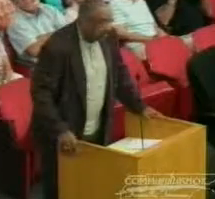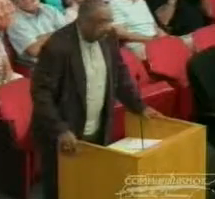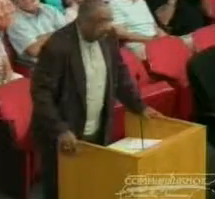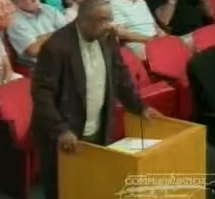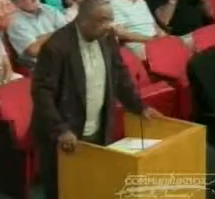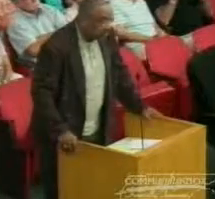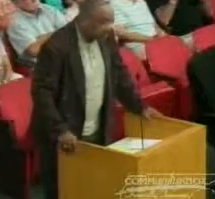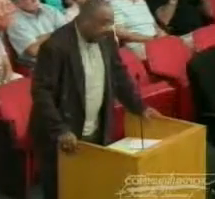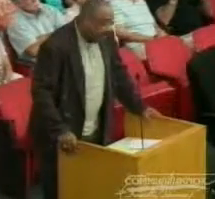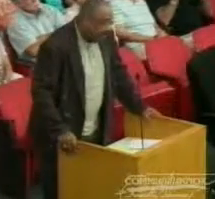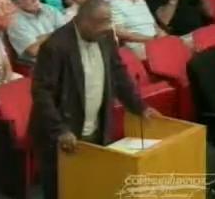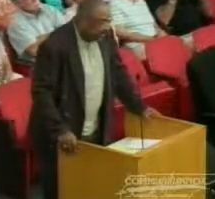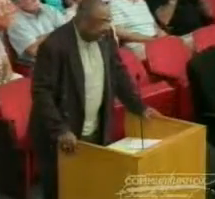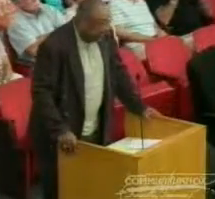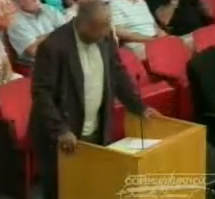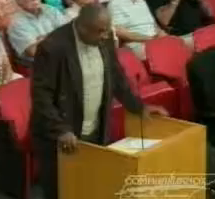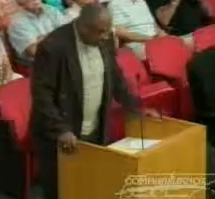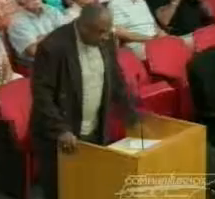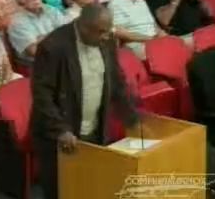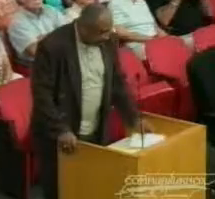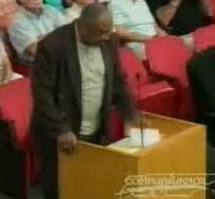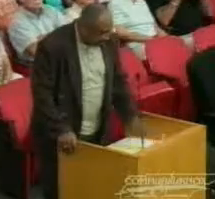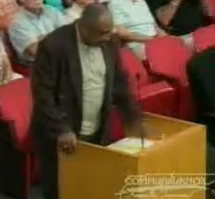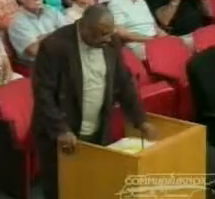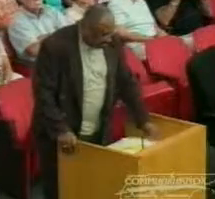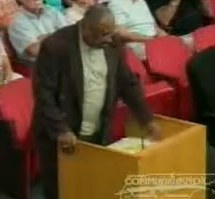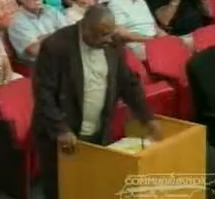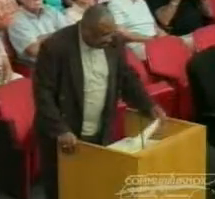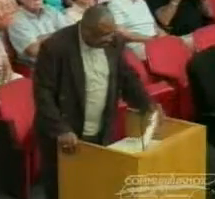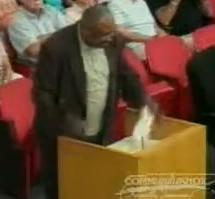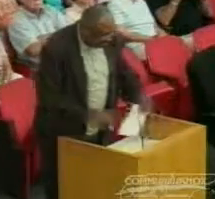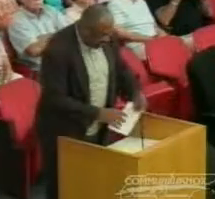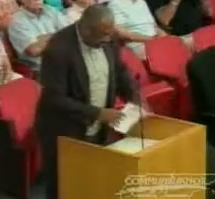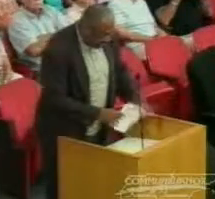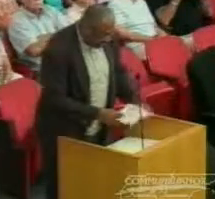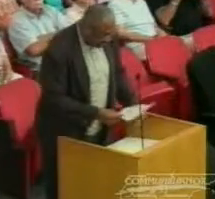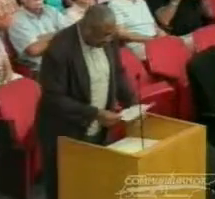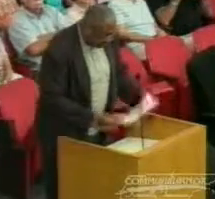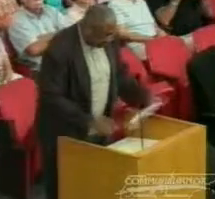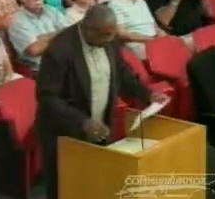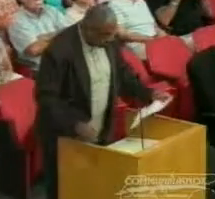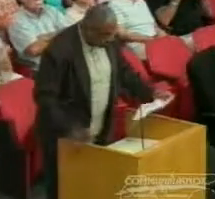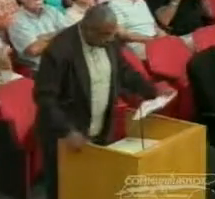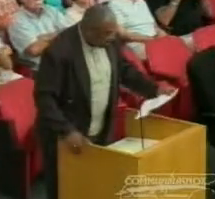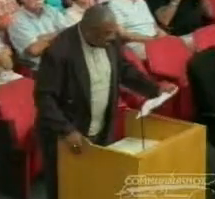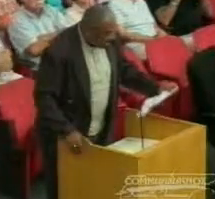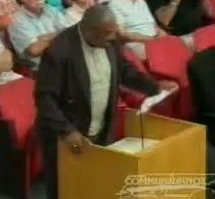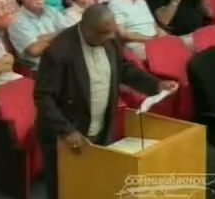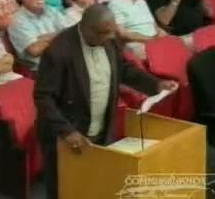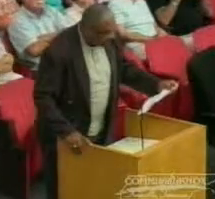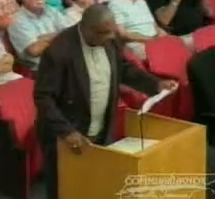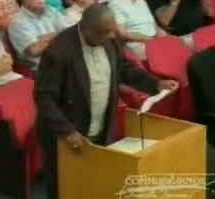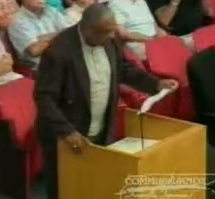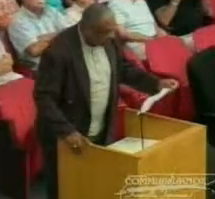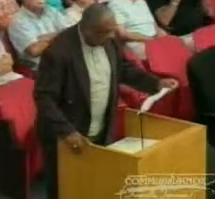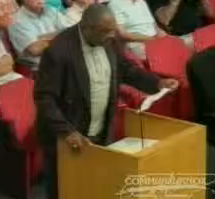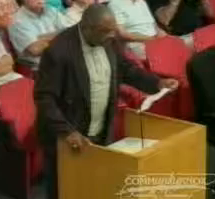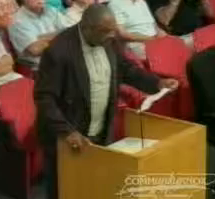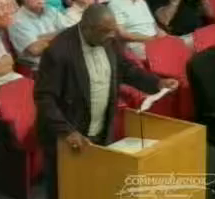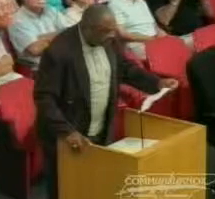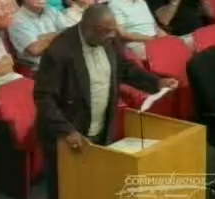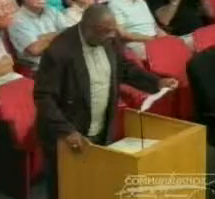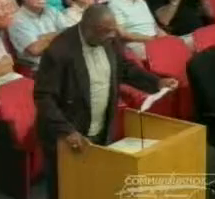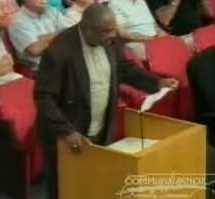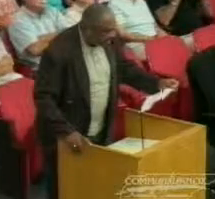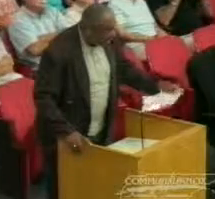remaining, because that happened at 4:30 p.m. on Friday, and obviously today is Monday, so that's what has happened in time in between. Now, I